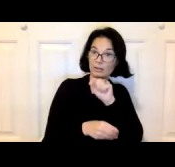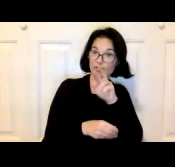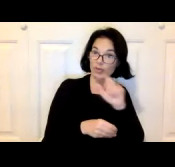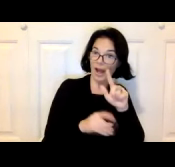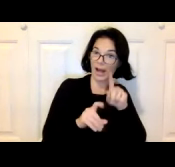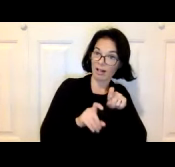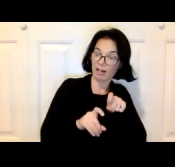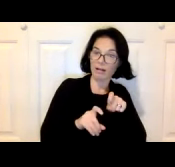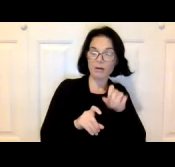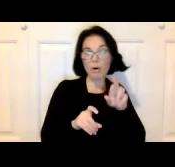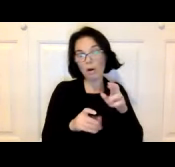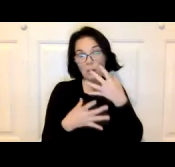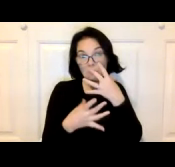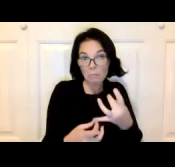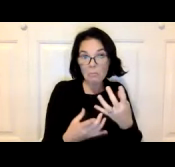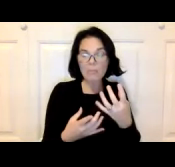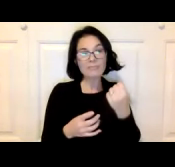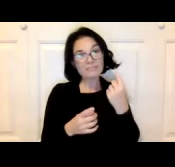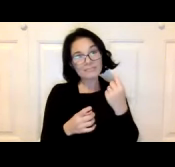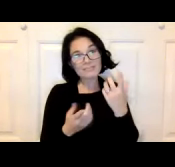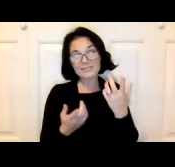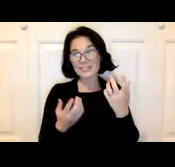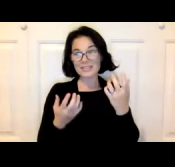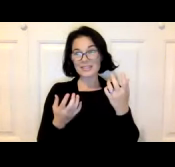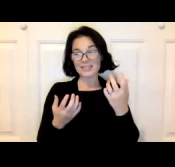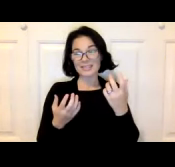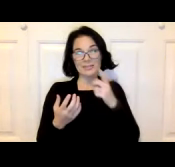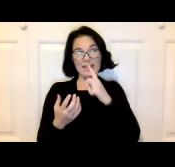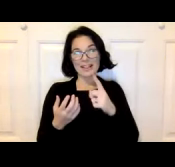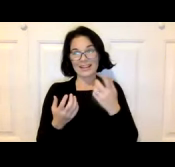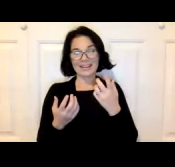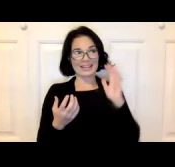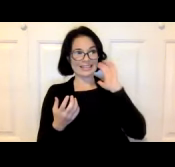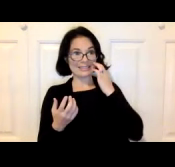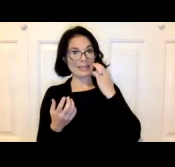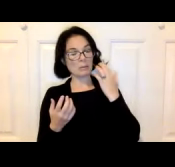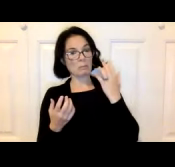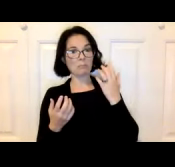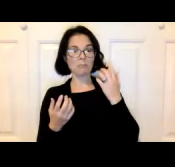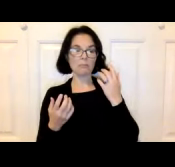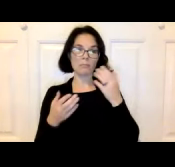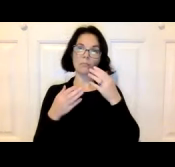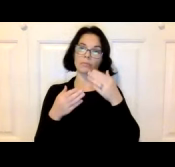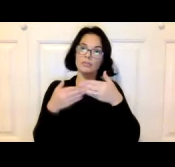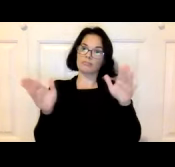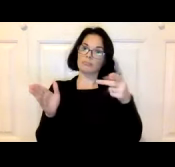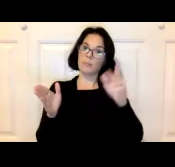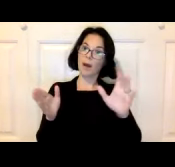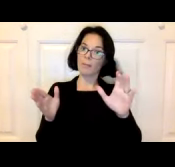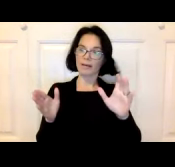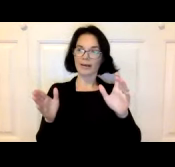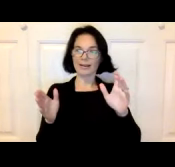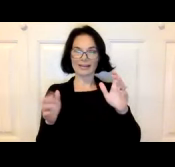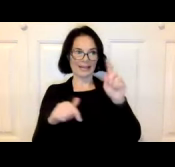mentioned, because a vaccine will not be available to you or unlikely be available to you for several months, enrolling in a clinical trial